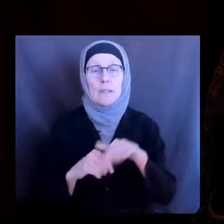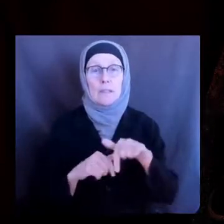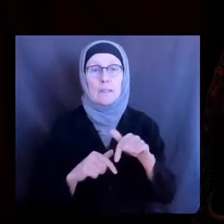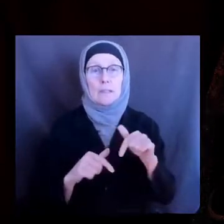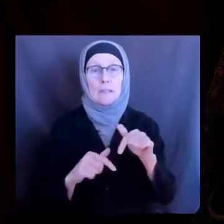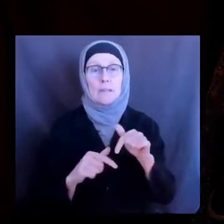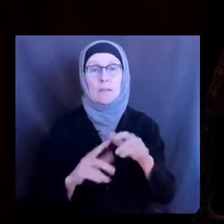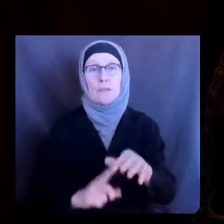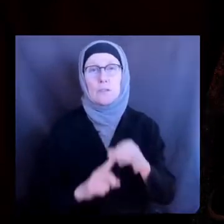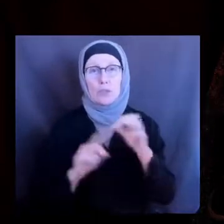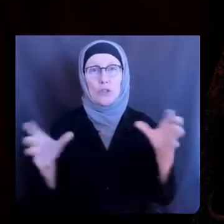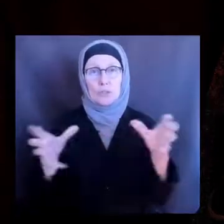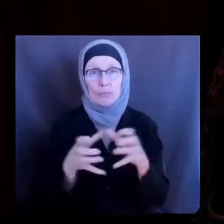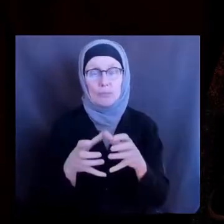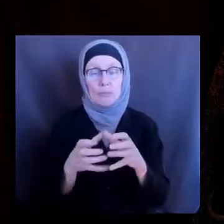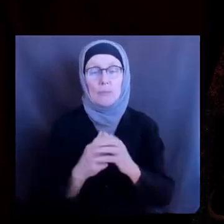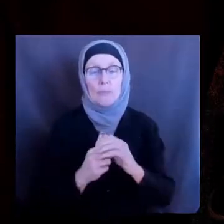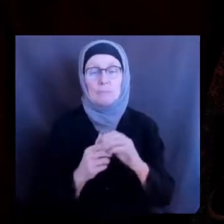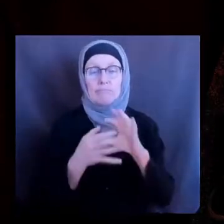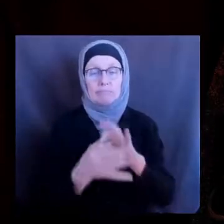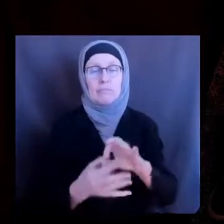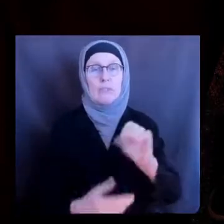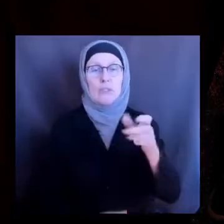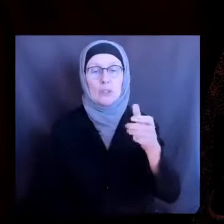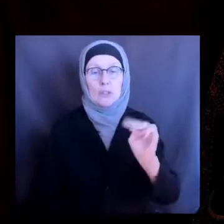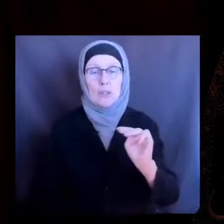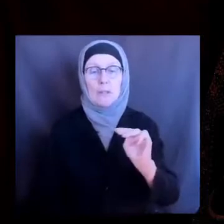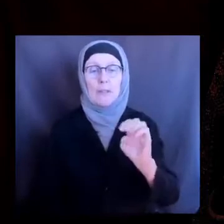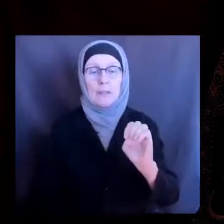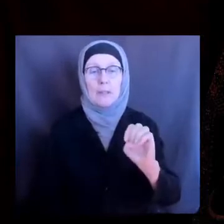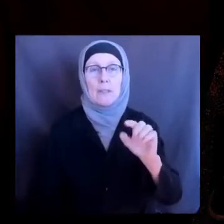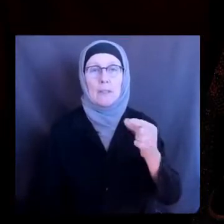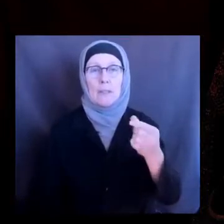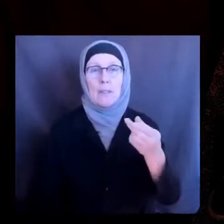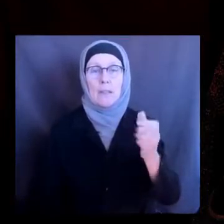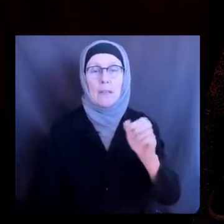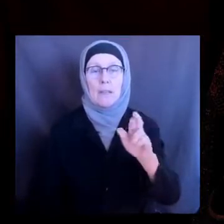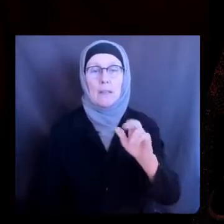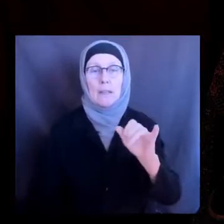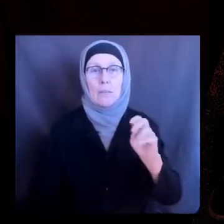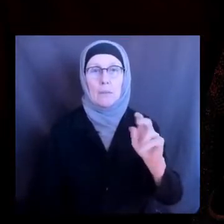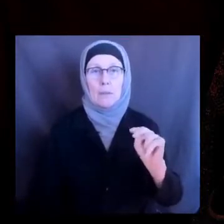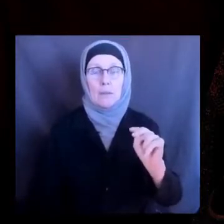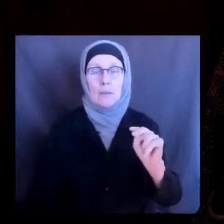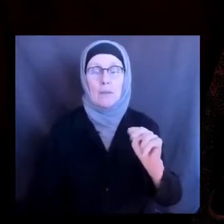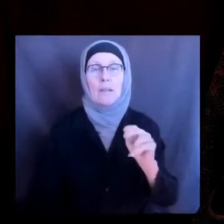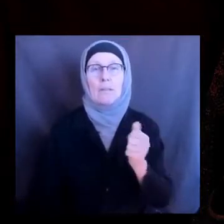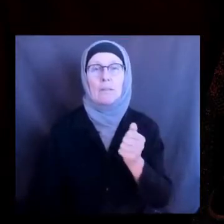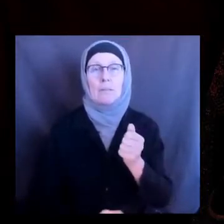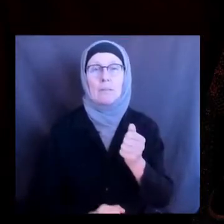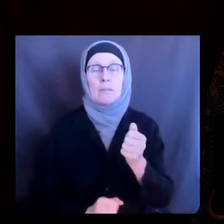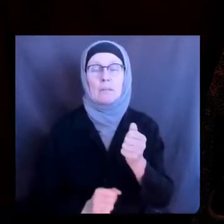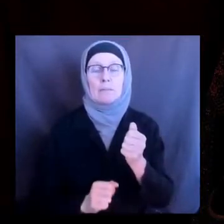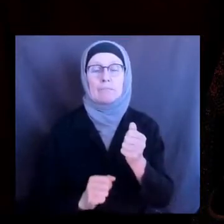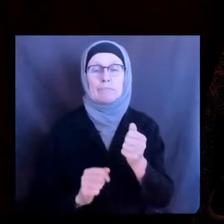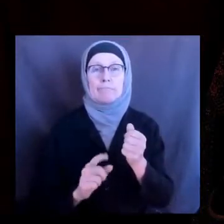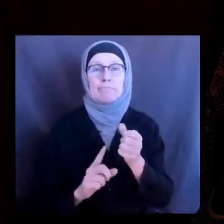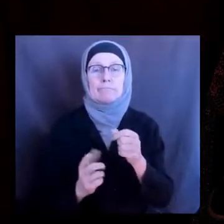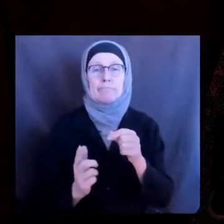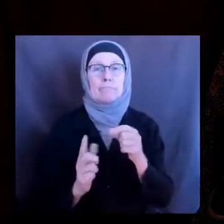but they basically crossed all the boundaries of humanity and decency.